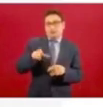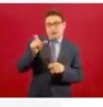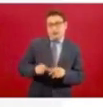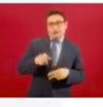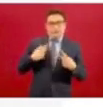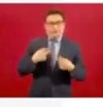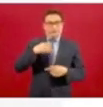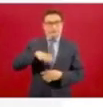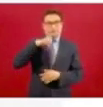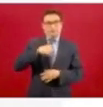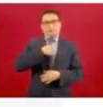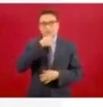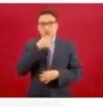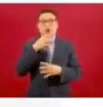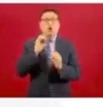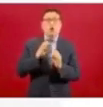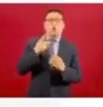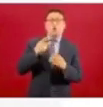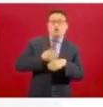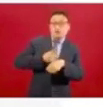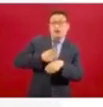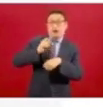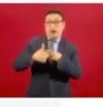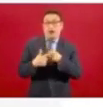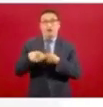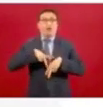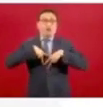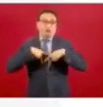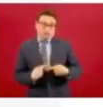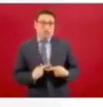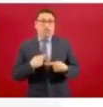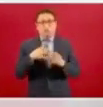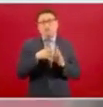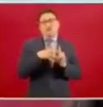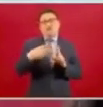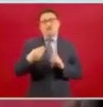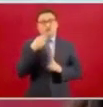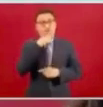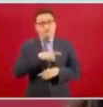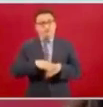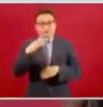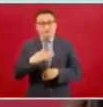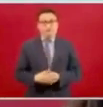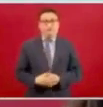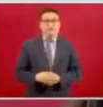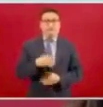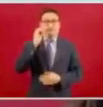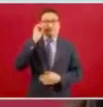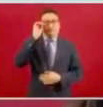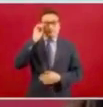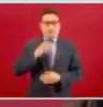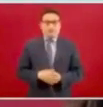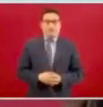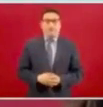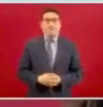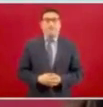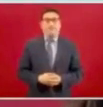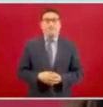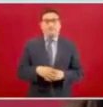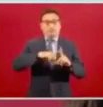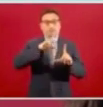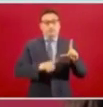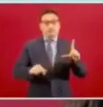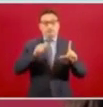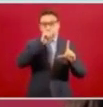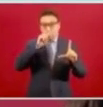And as we will continue to see in a little bit, these deaths are also, all of them are related to people